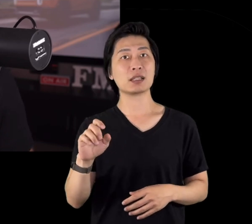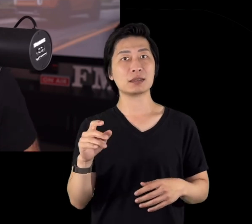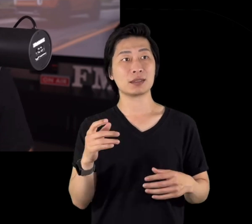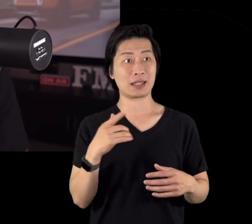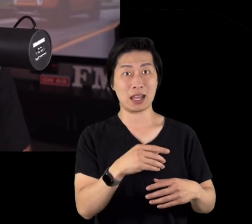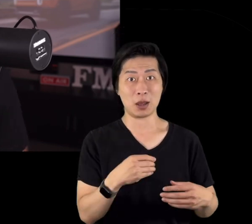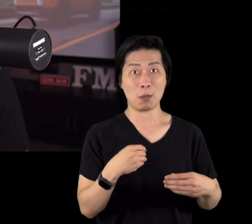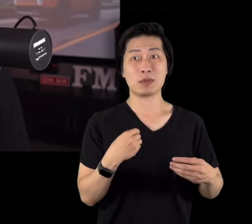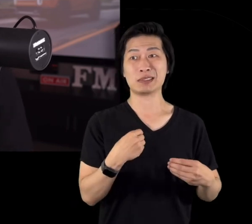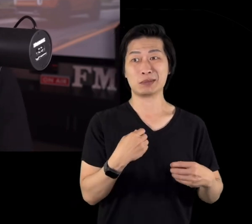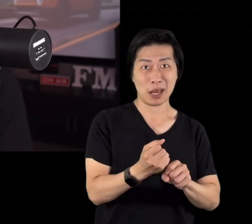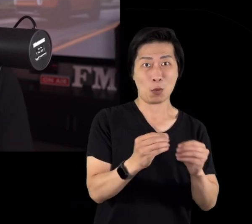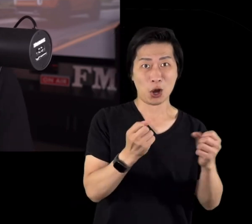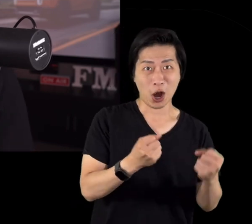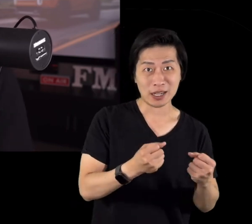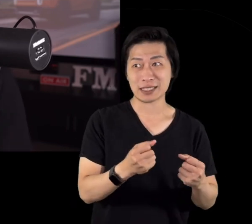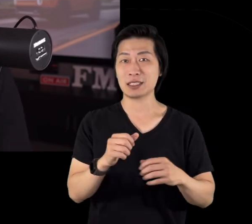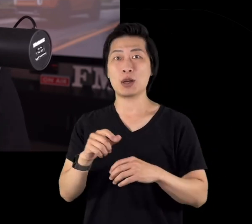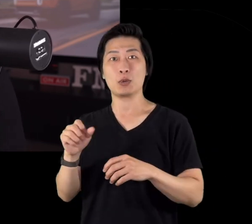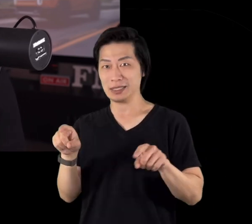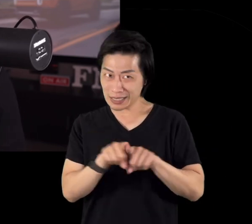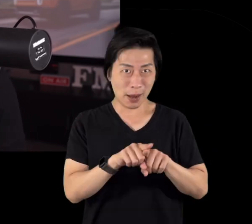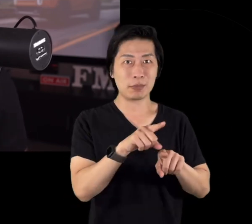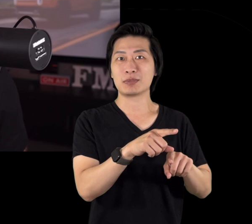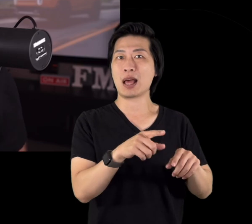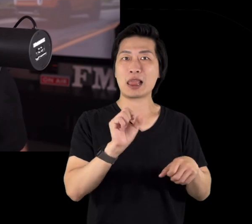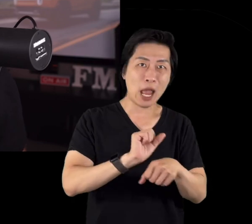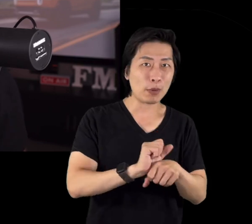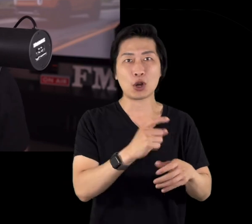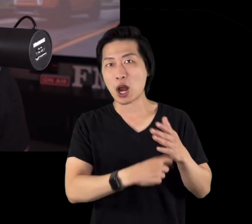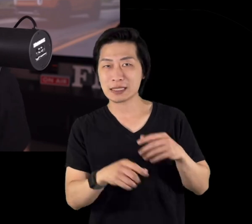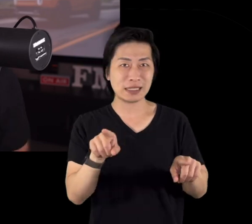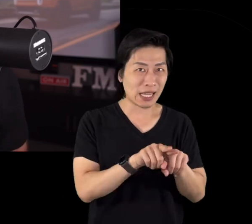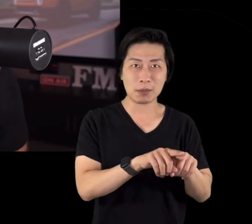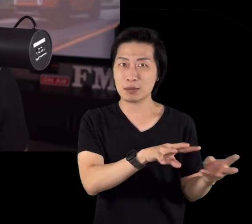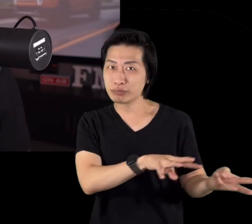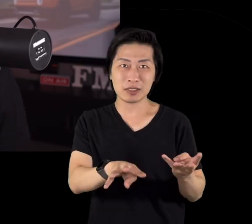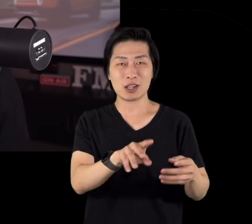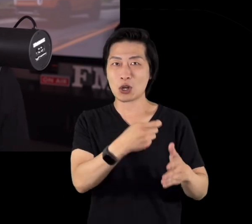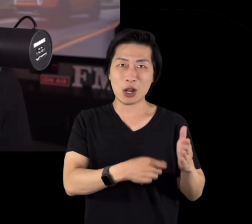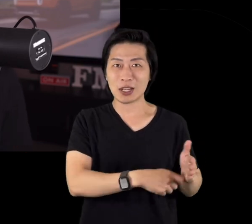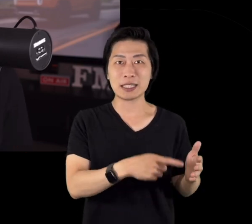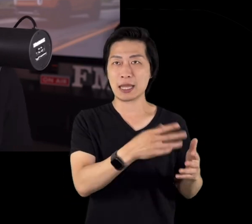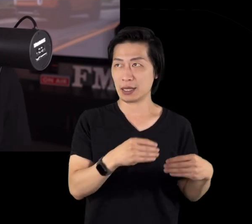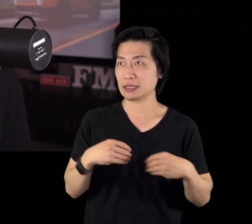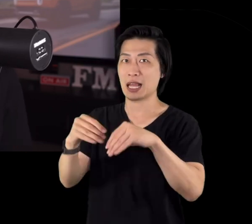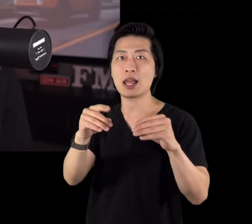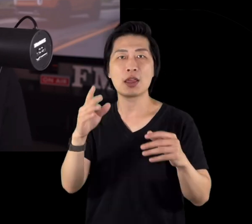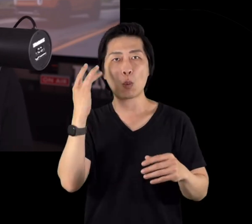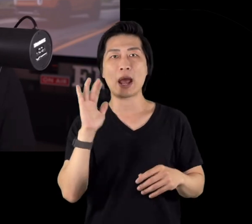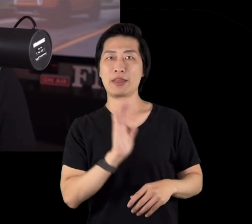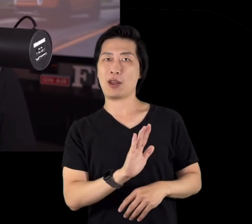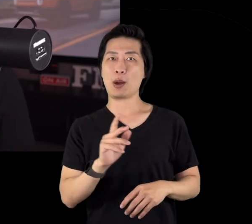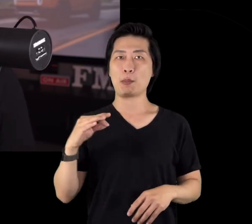they're pushing more cars through the same footprint with the same labor. And so they can spread out the costs easier across those cars. And that's why